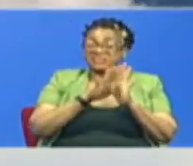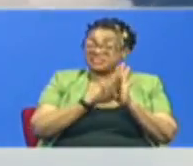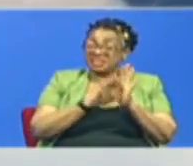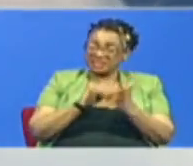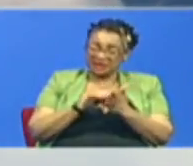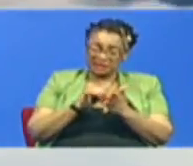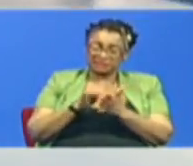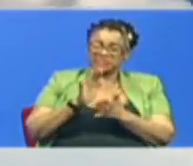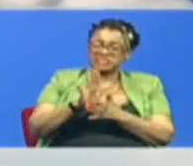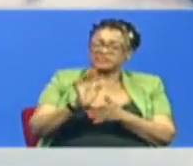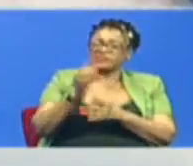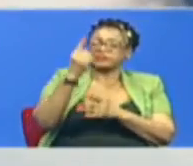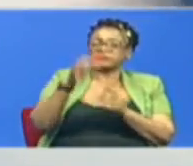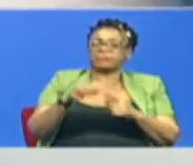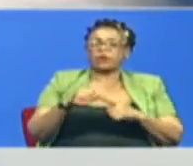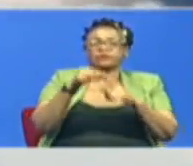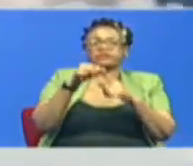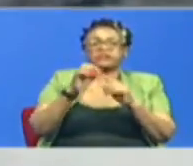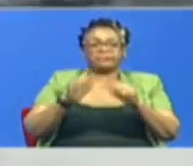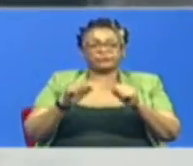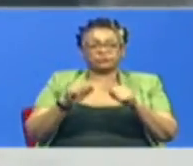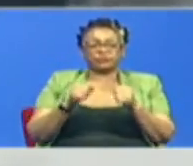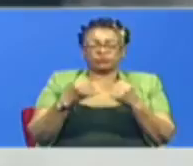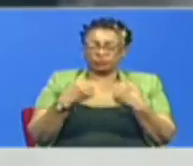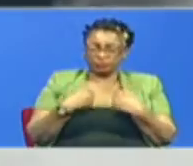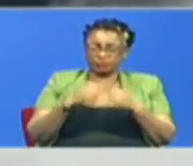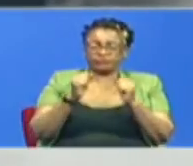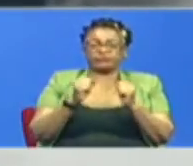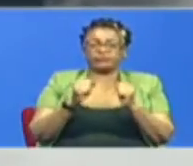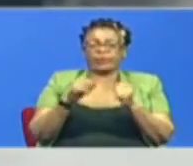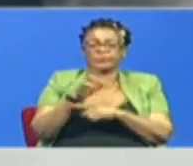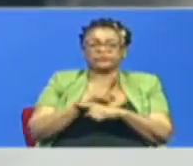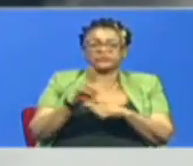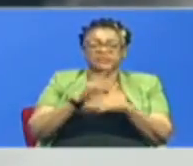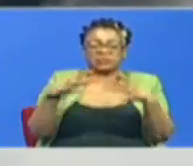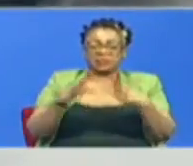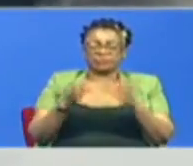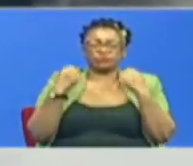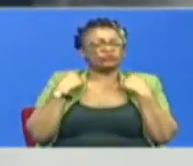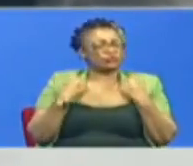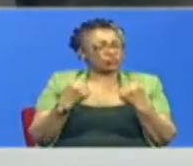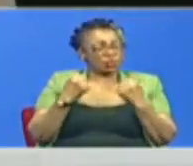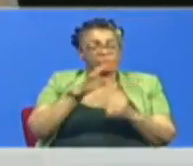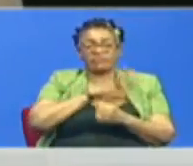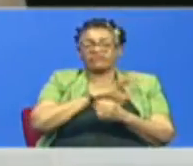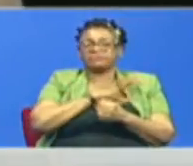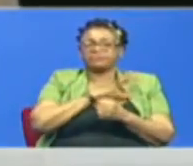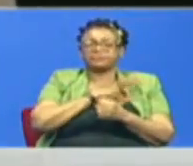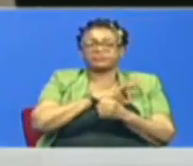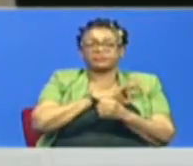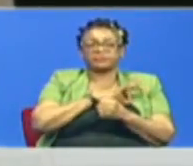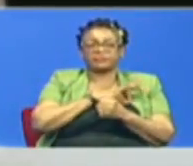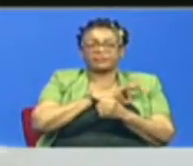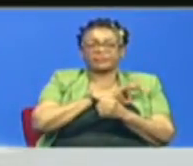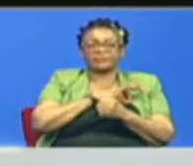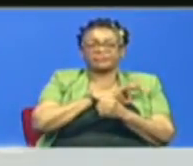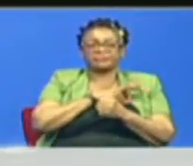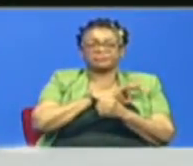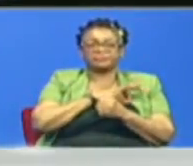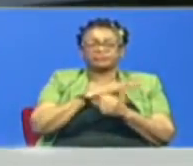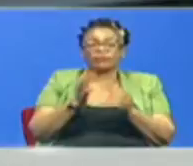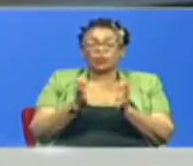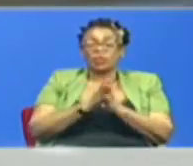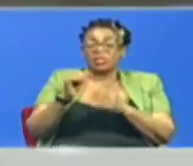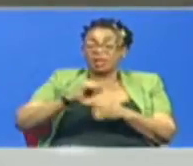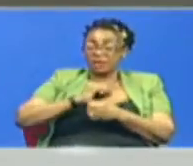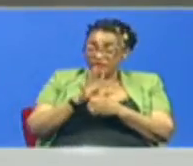first priority would be to steer the utilities company back to strong profitability. With the COVID-19